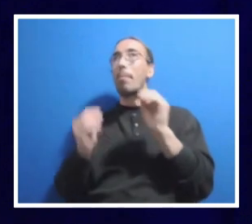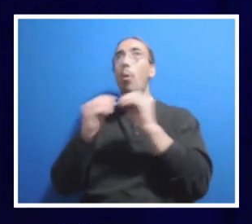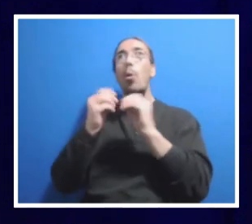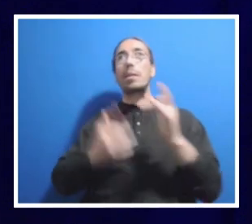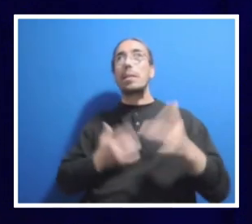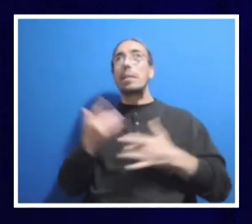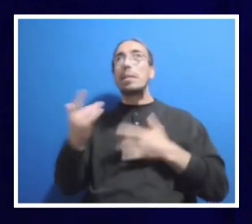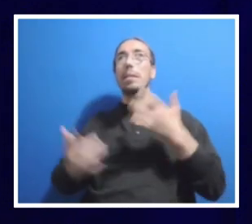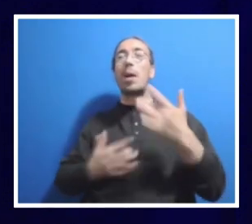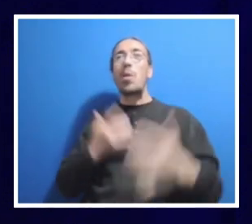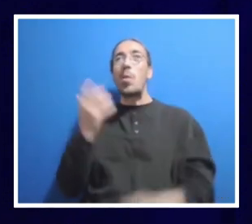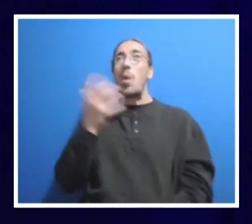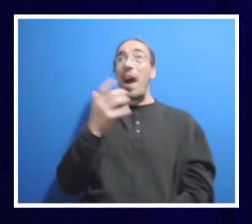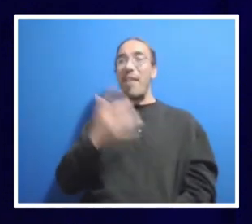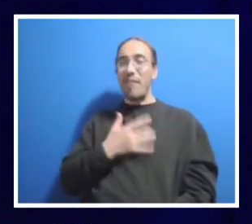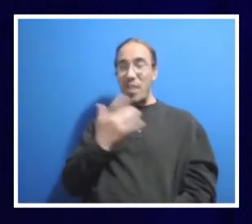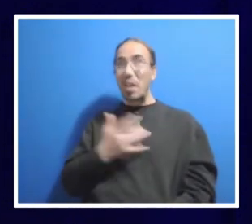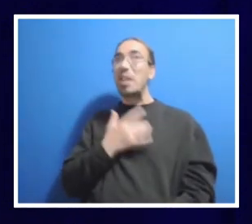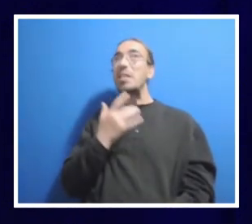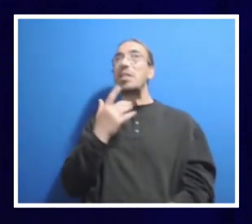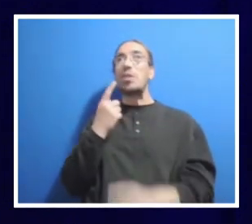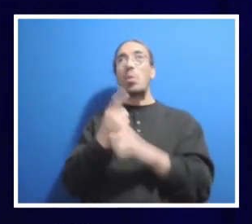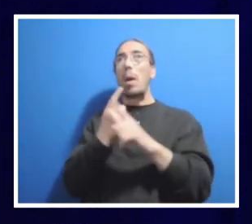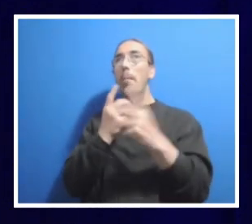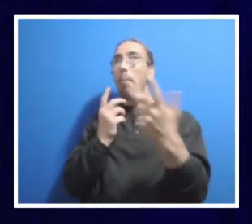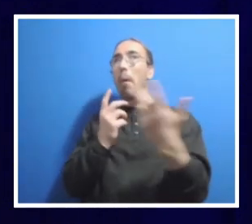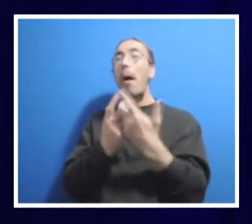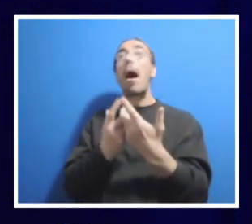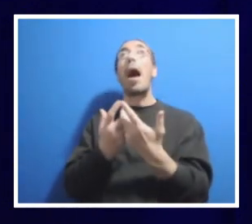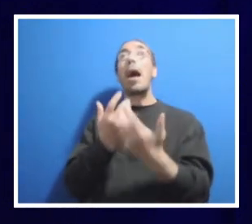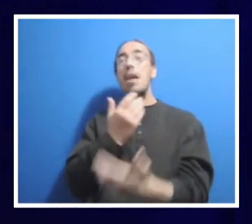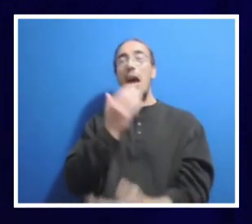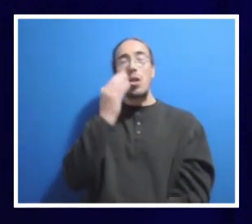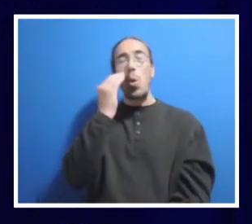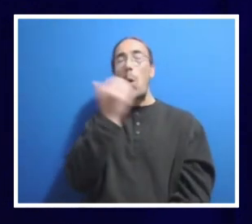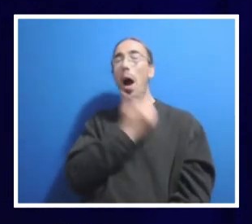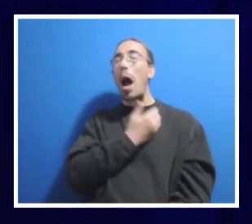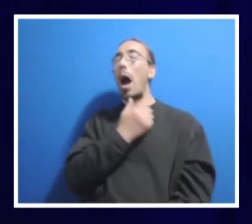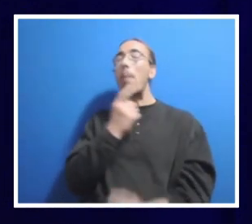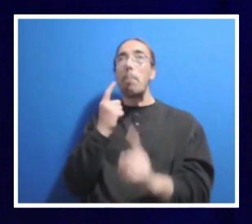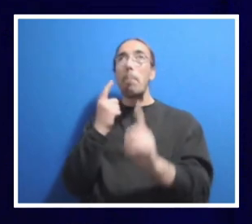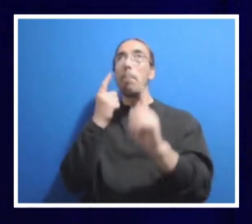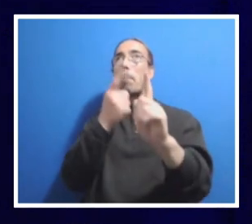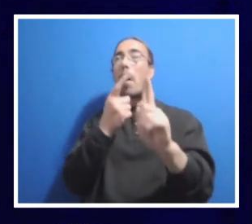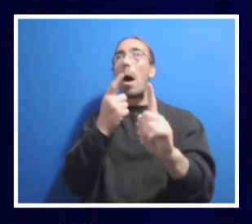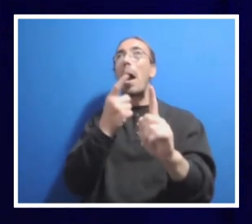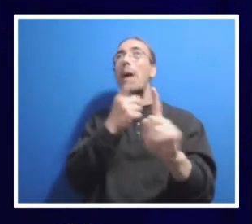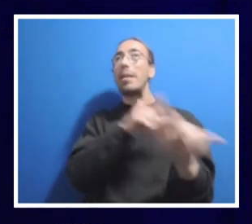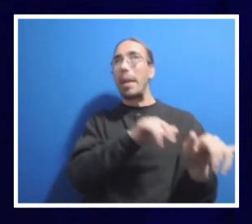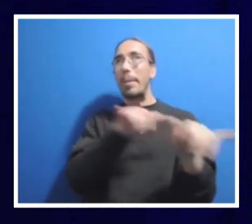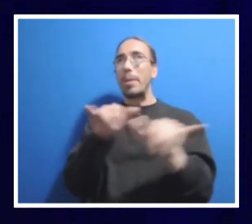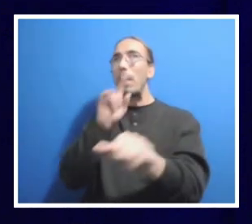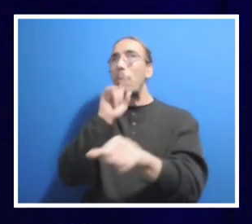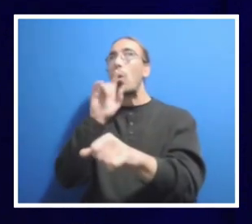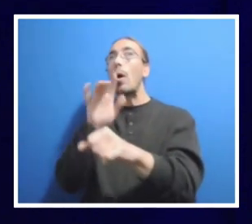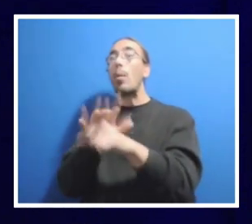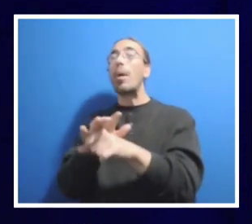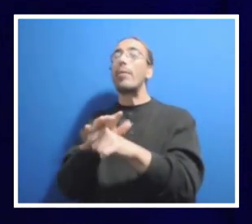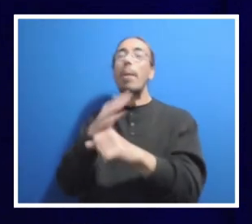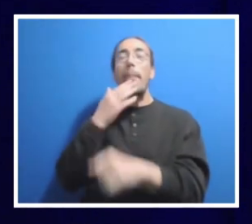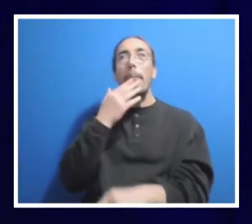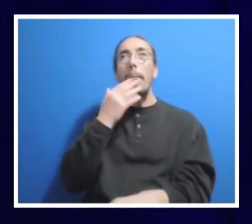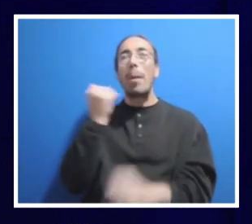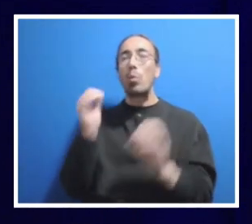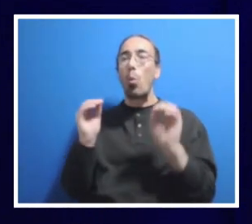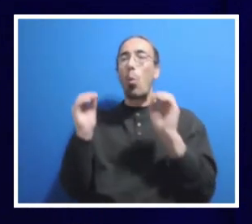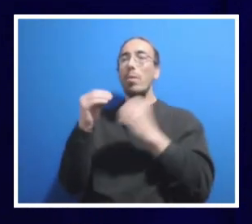need to be. And I know the potential and promise. We are the most resilient organization around. So I know we can